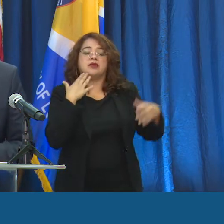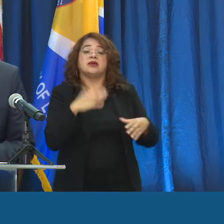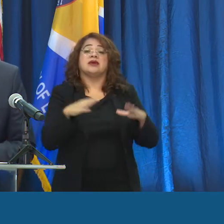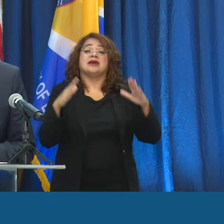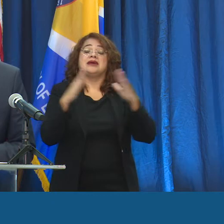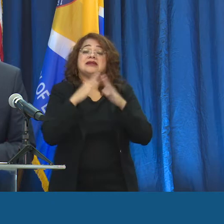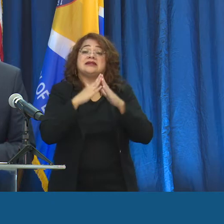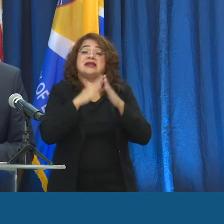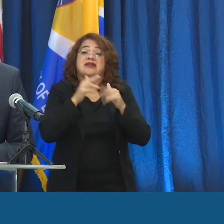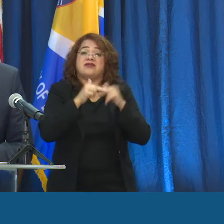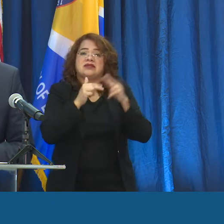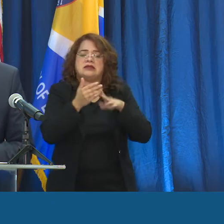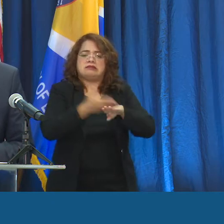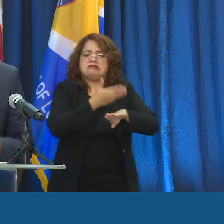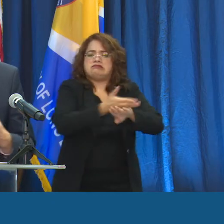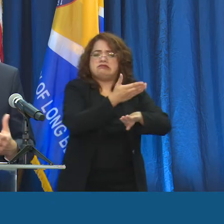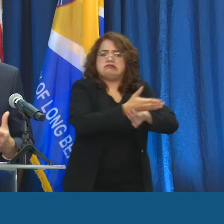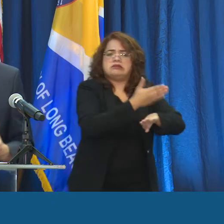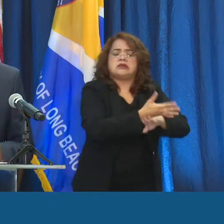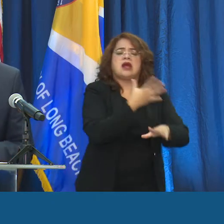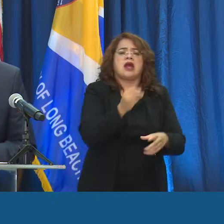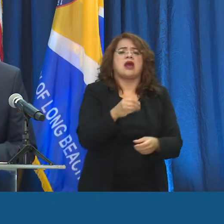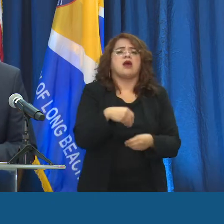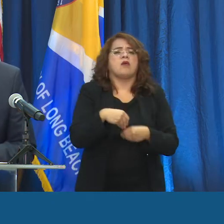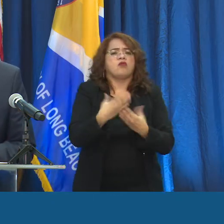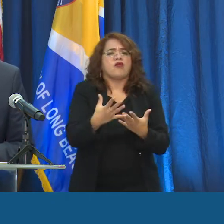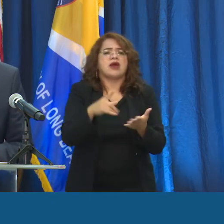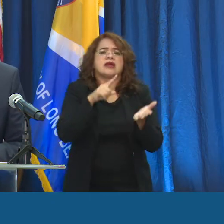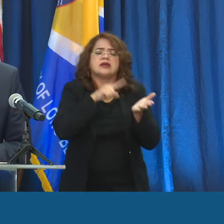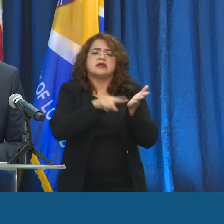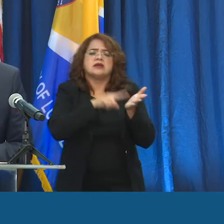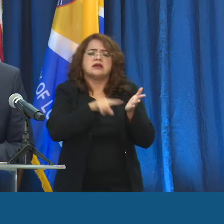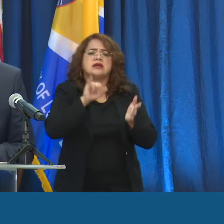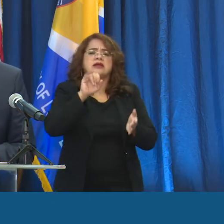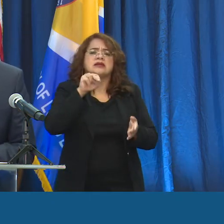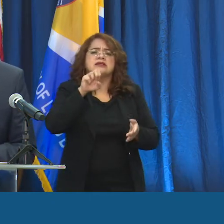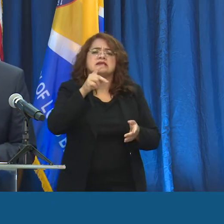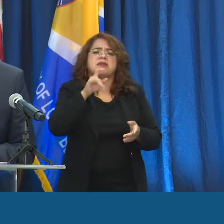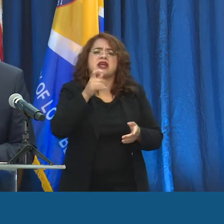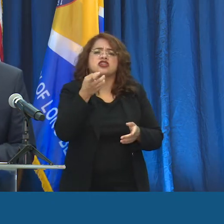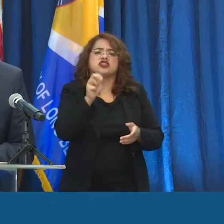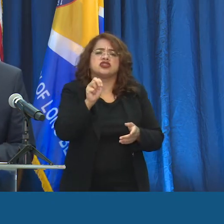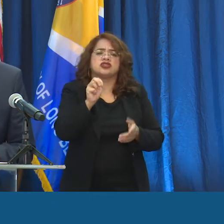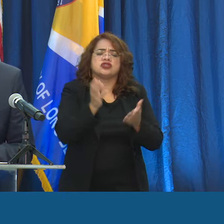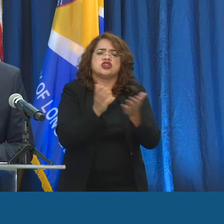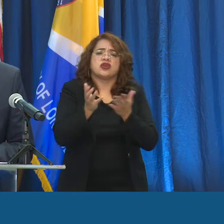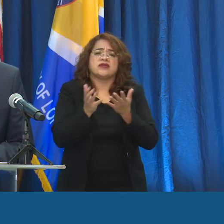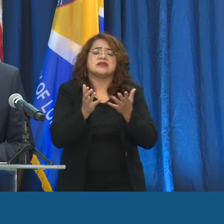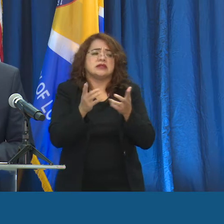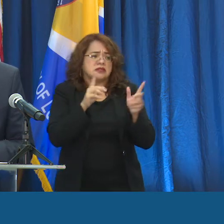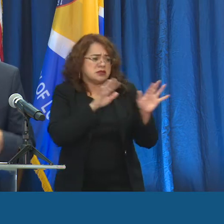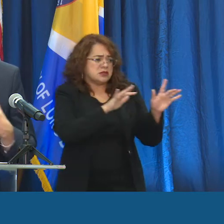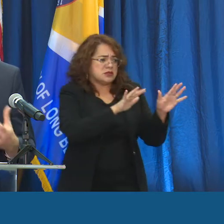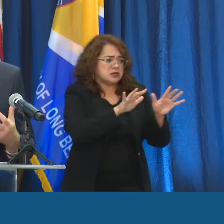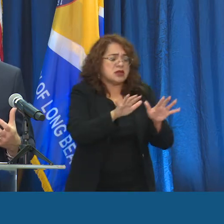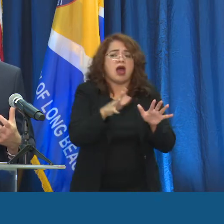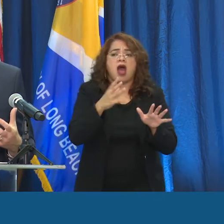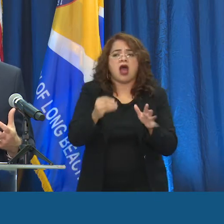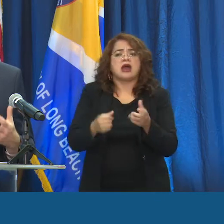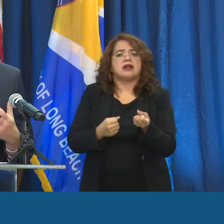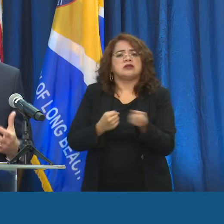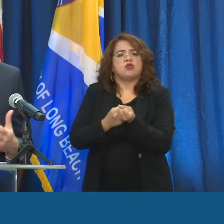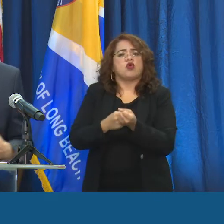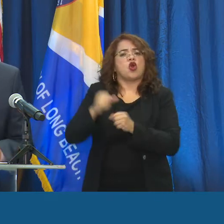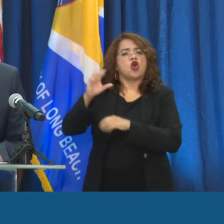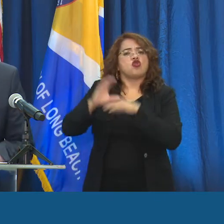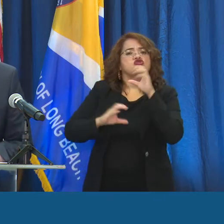facilities, and permitting and inspection services for our businesses and residential improvements so construction can keep going. We're investing